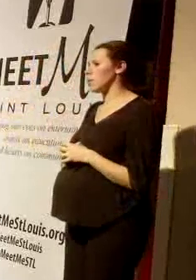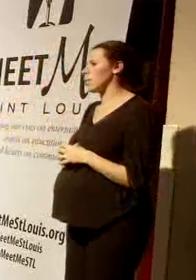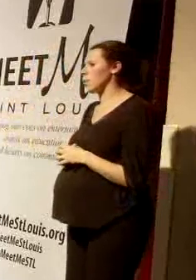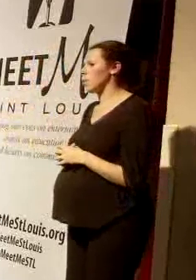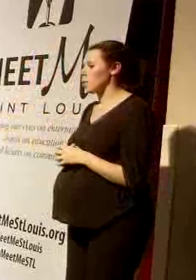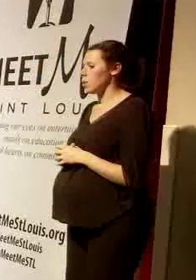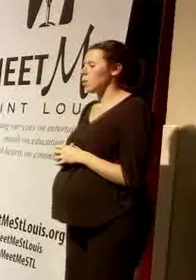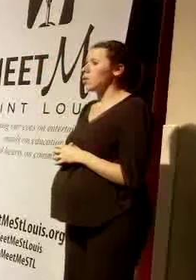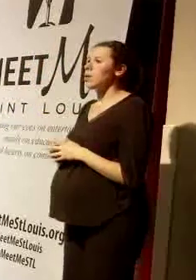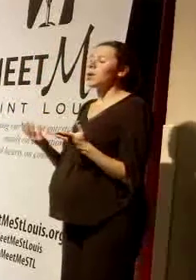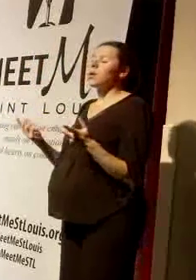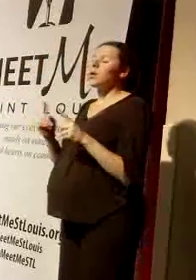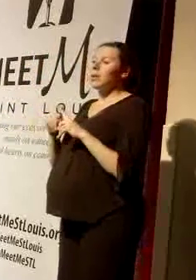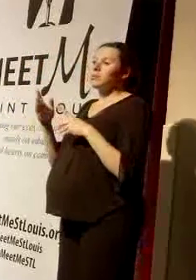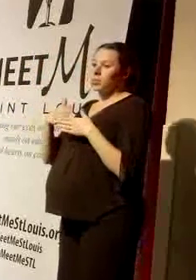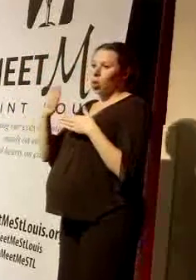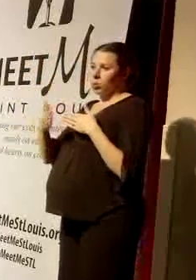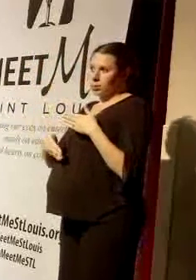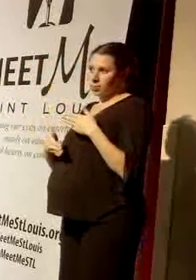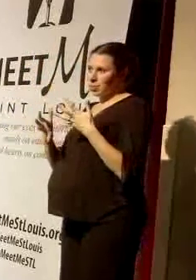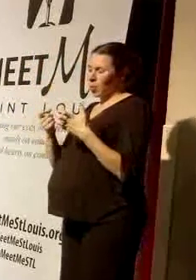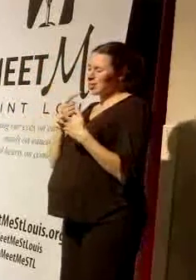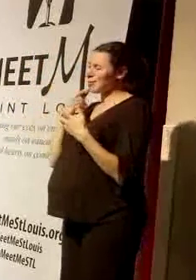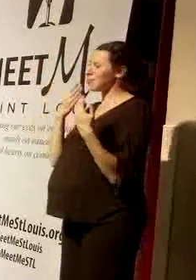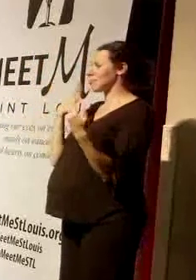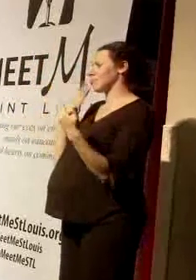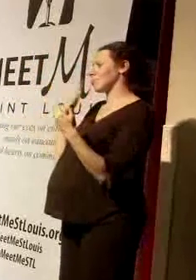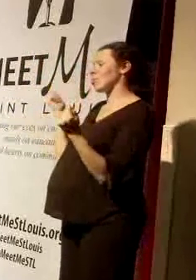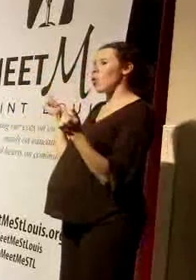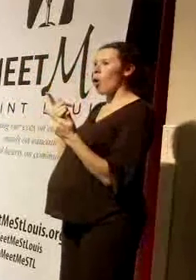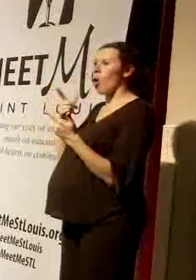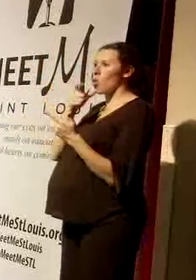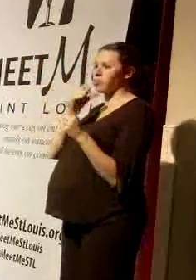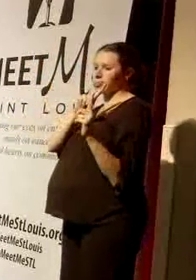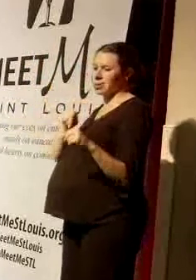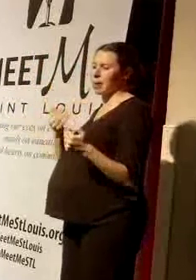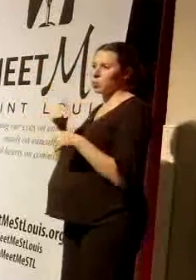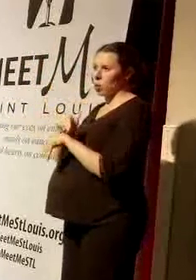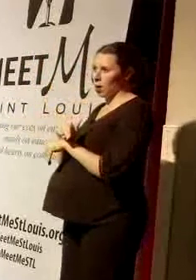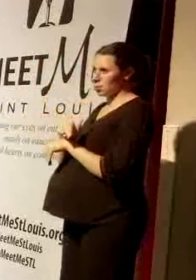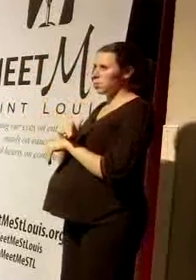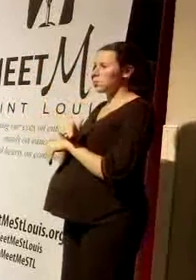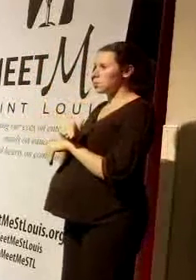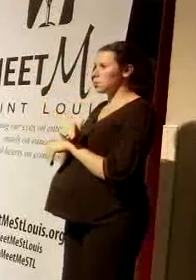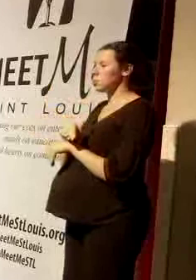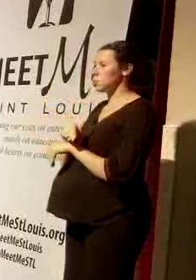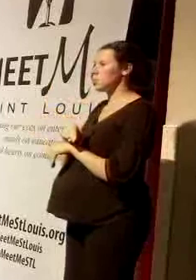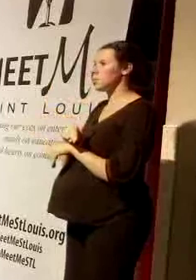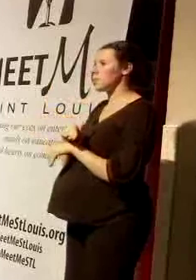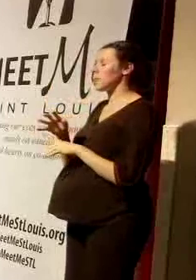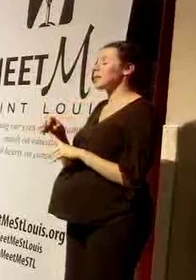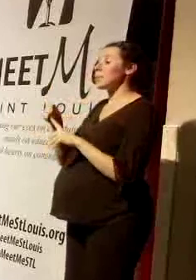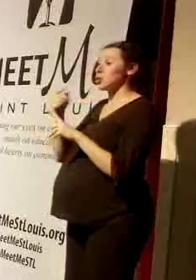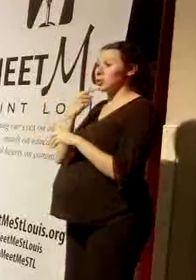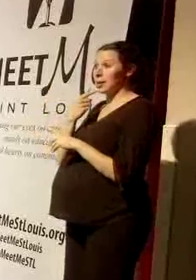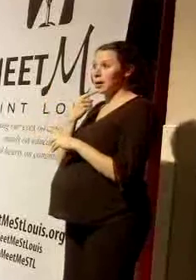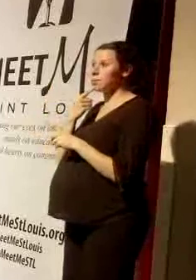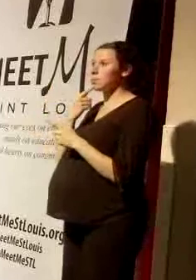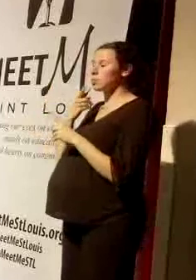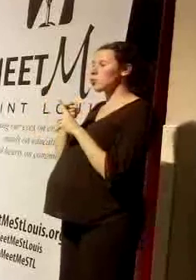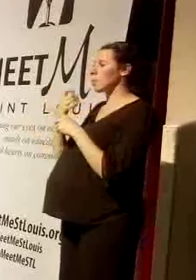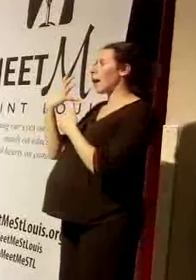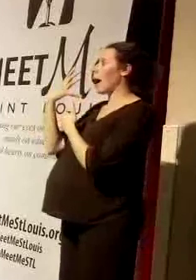But in closing, most of all, I want to say thank you to everyone who turned out tonight, and I especially say this as